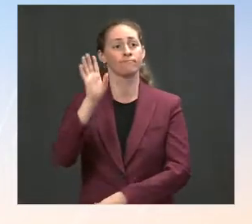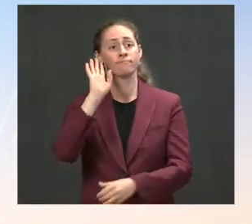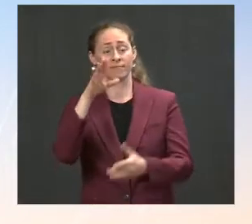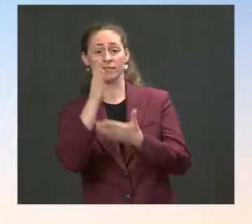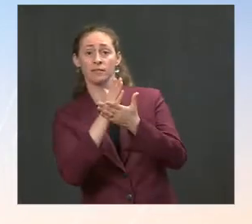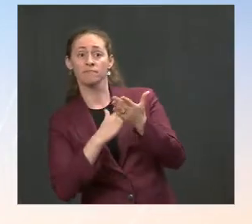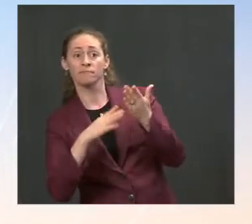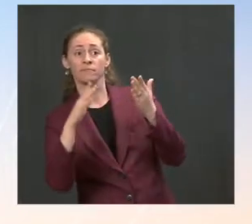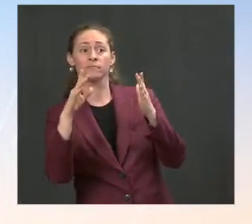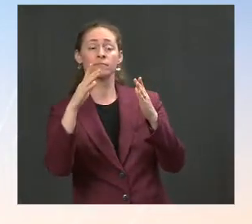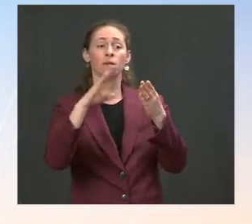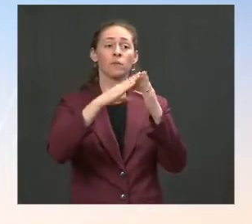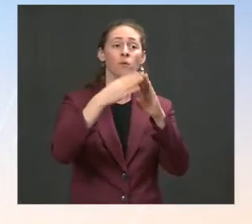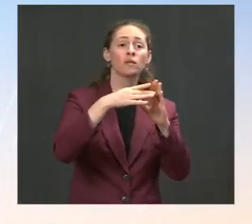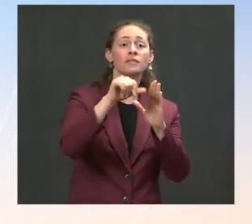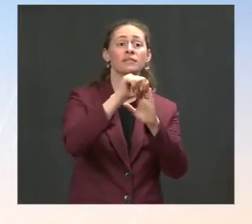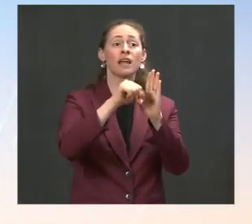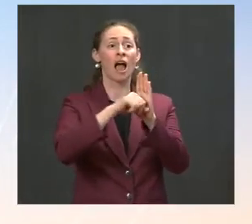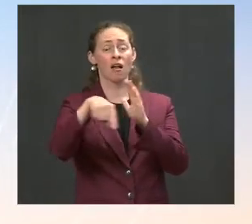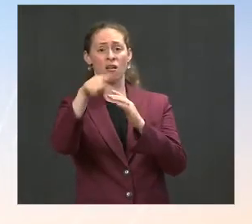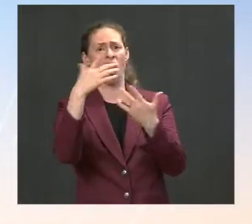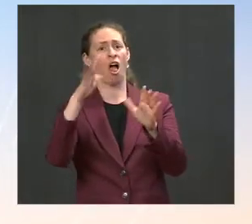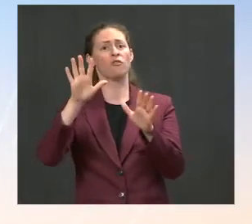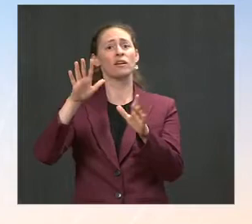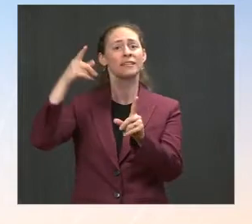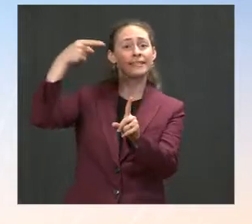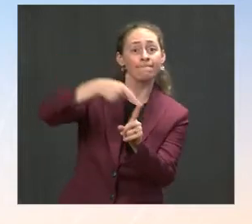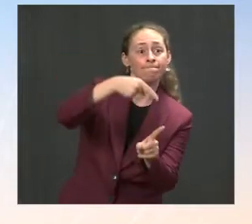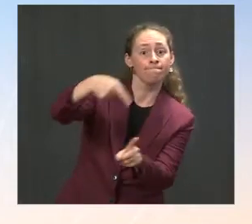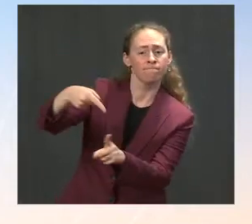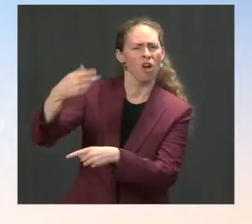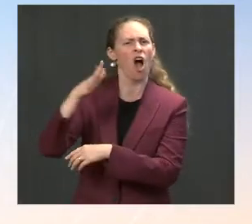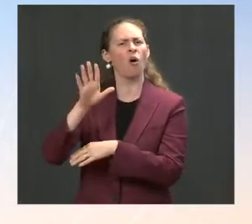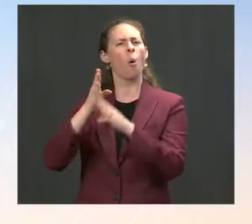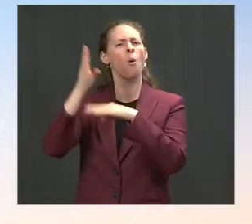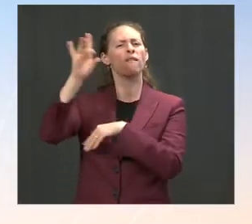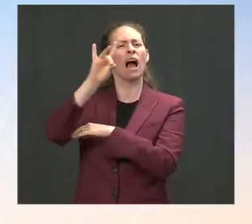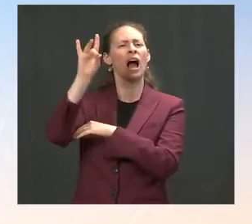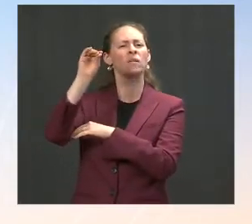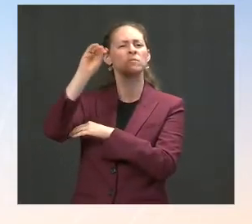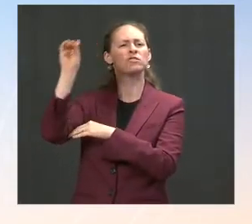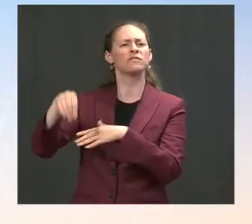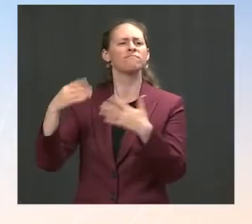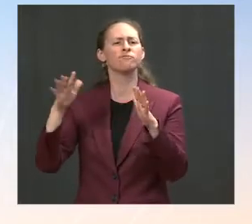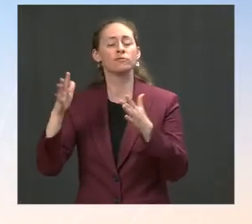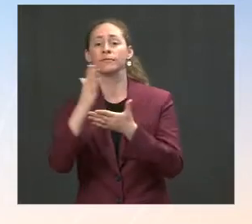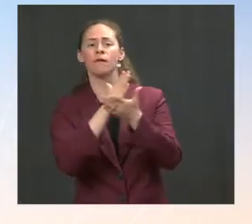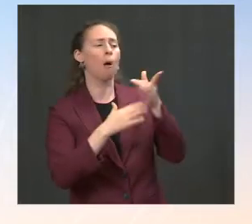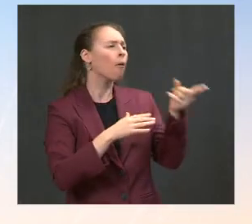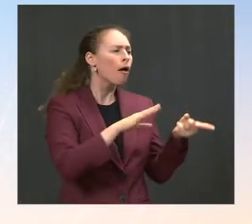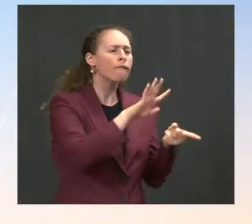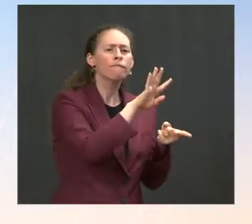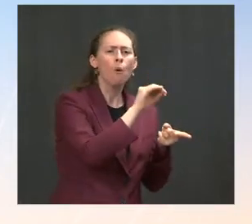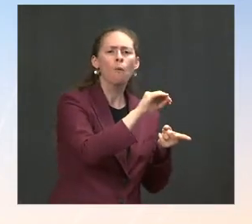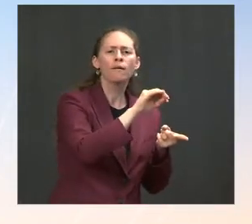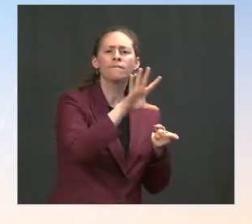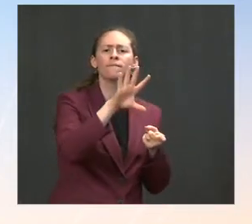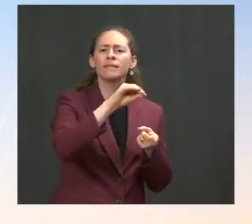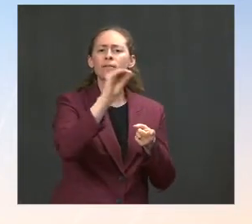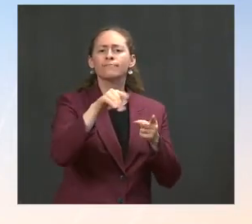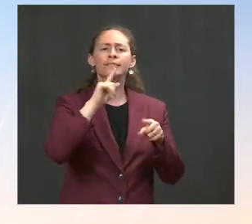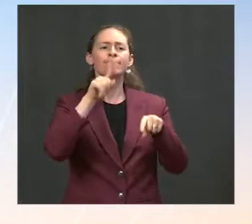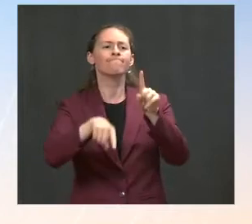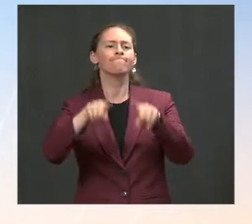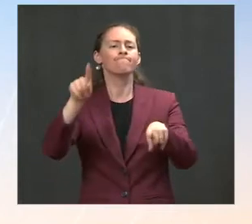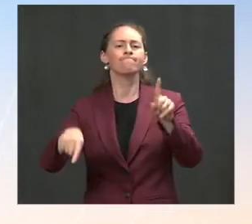70%, 80% or higher vaccination rates. Other communities where there's 40%, 50% or otherwise. That's not just